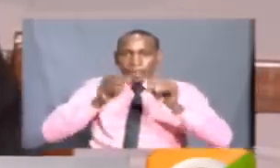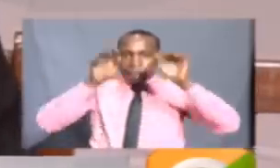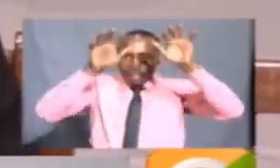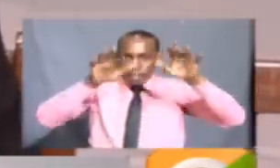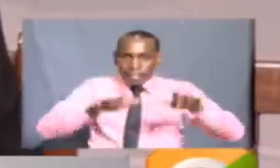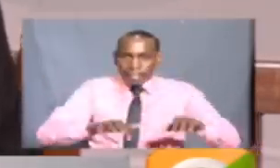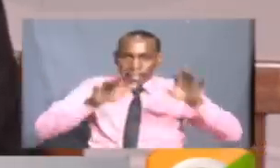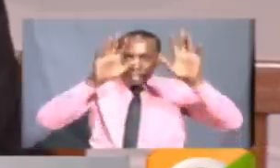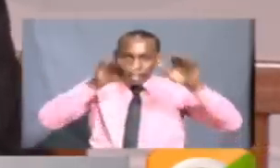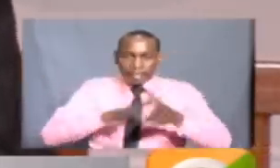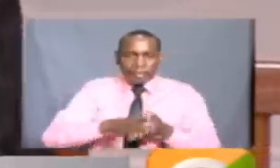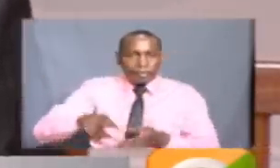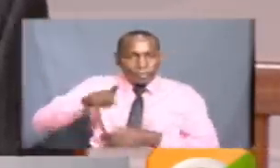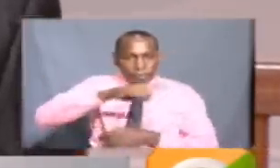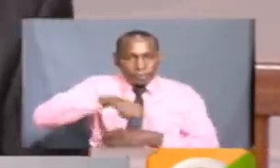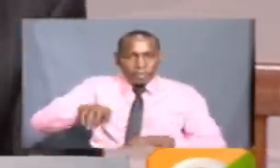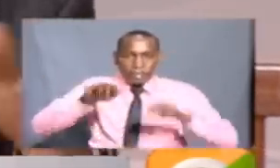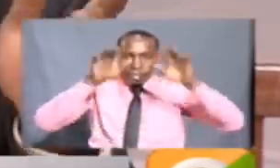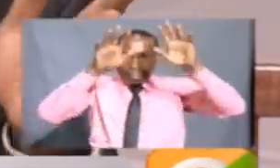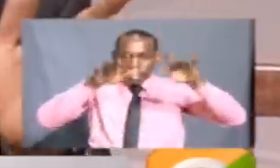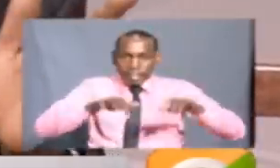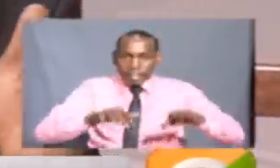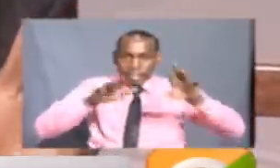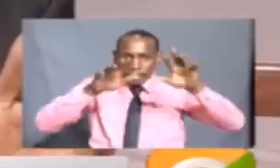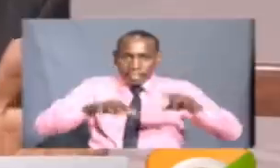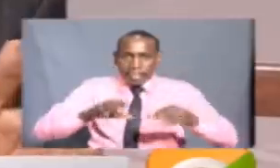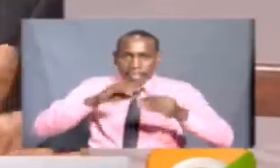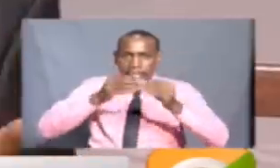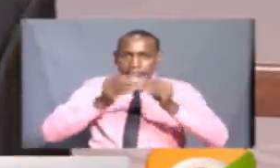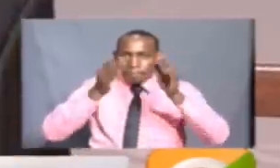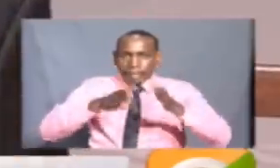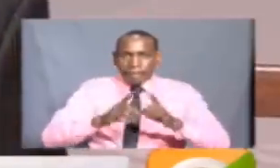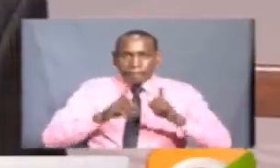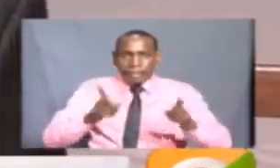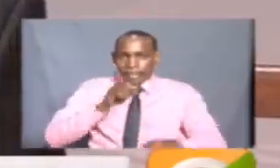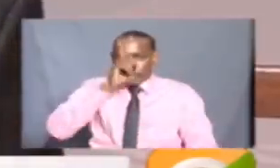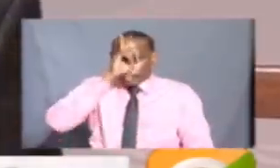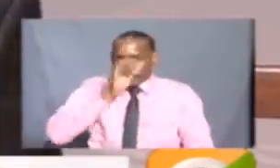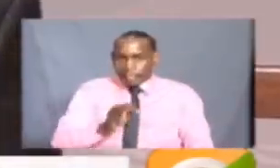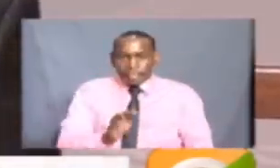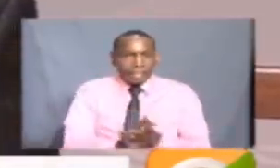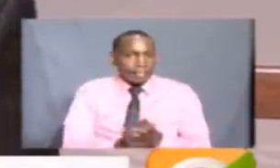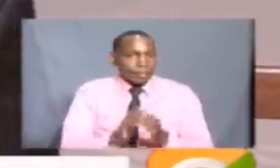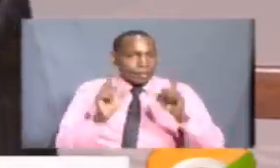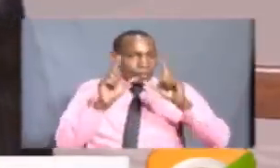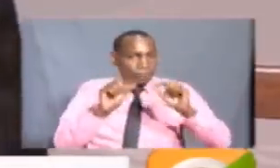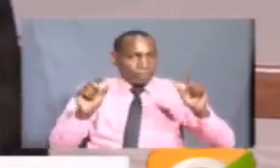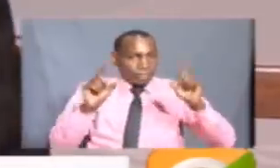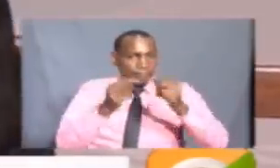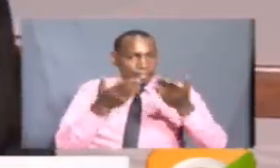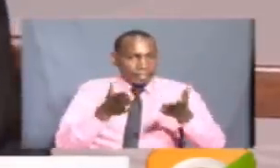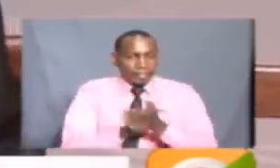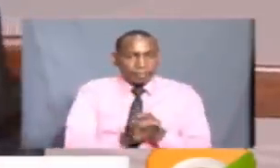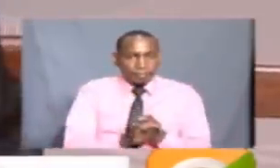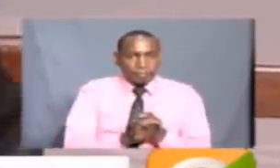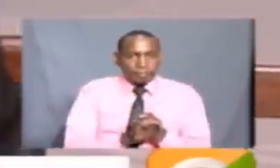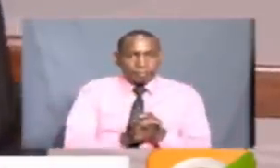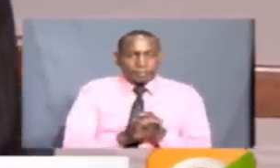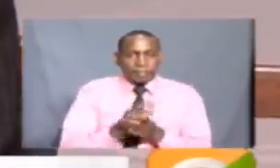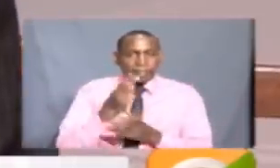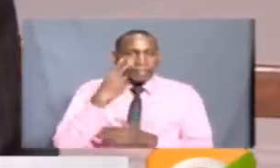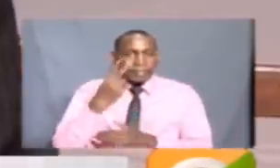So we are rainmakers. But on a more serious note, yes. You look at what we've been doing to the environment.